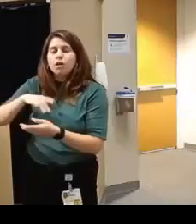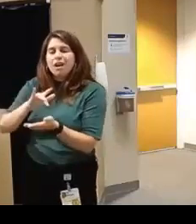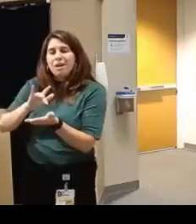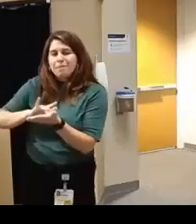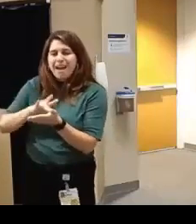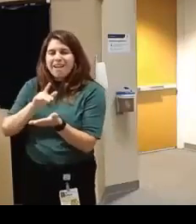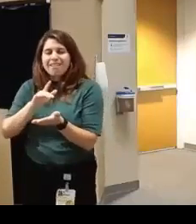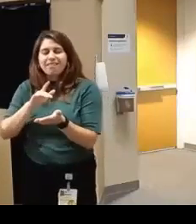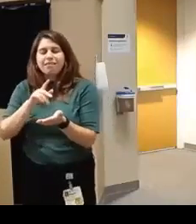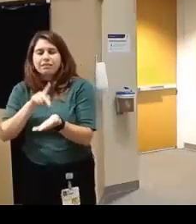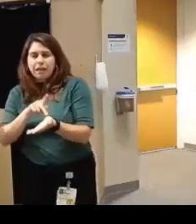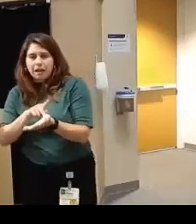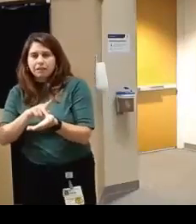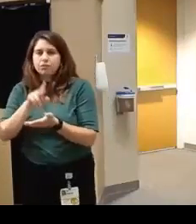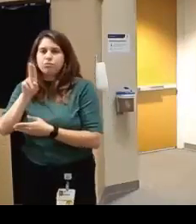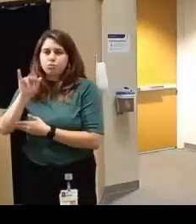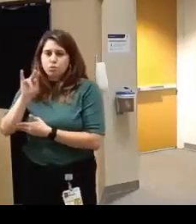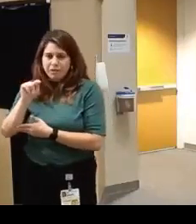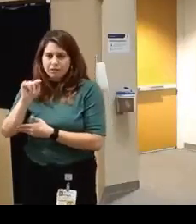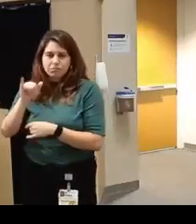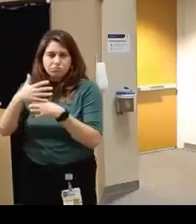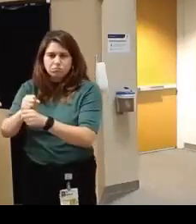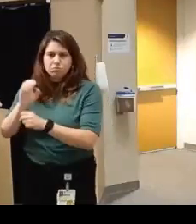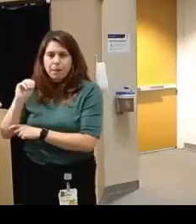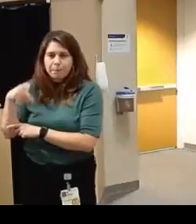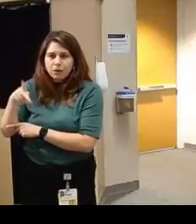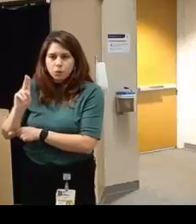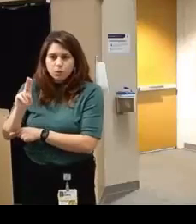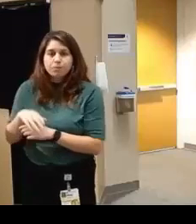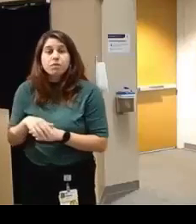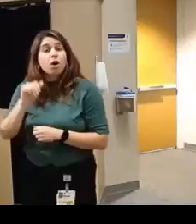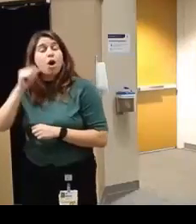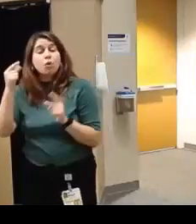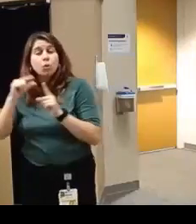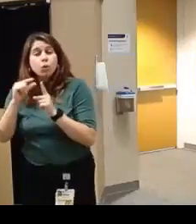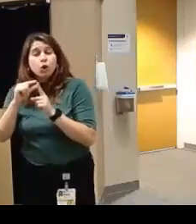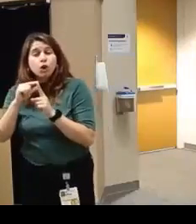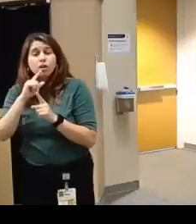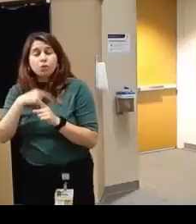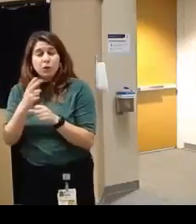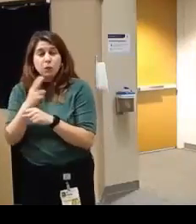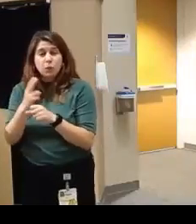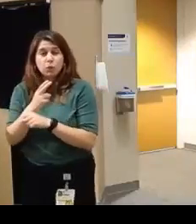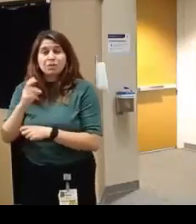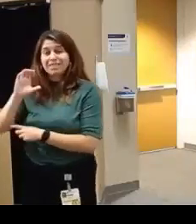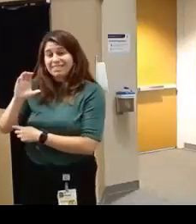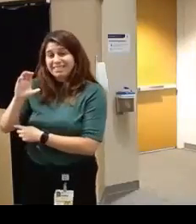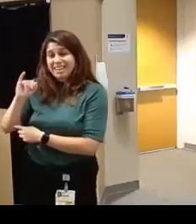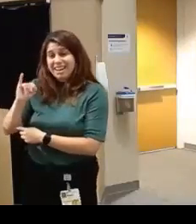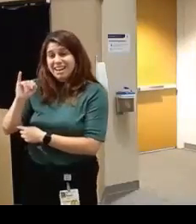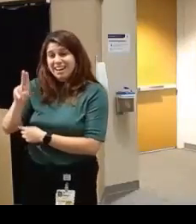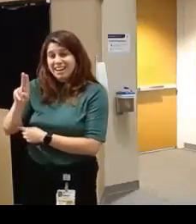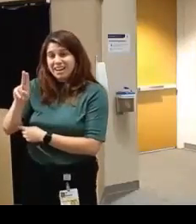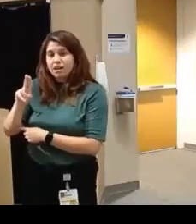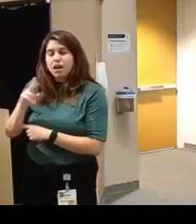abbreviated as MPUs, so you know what that is, med psych unit. Another term that's often used to describe med psych units is CIU, which stands